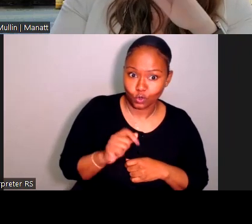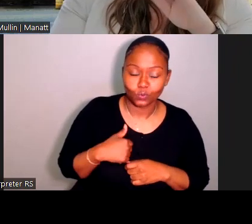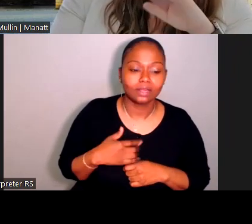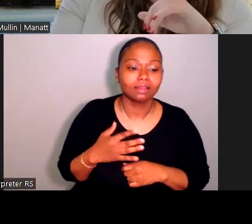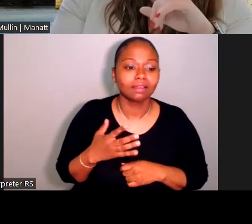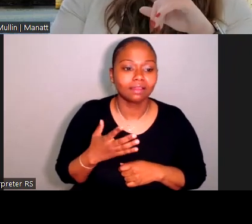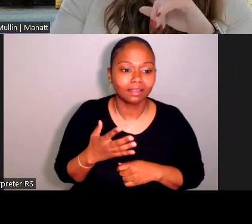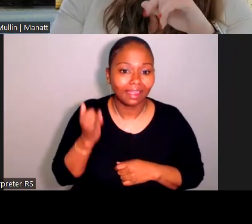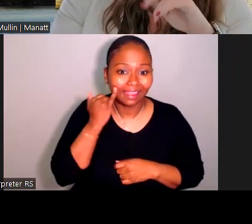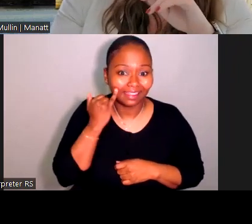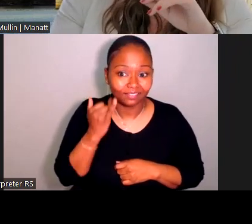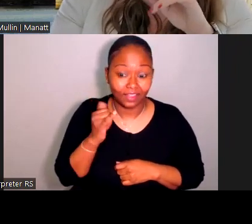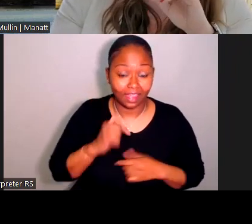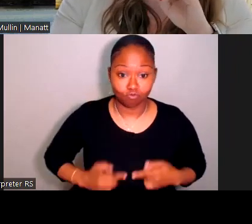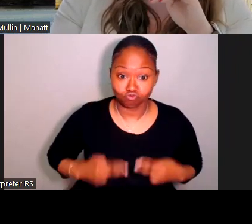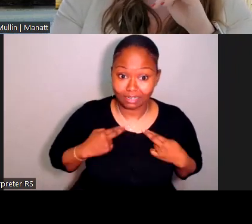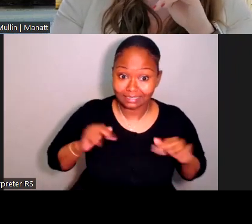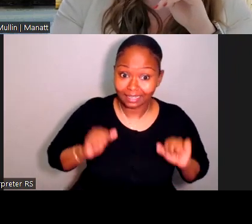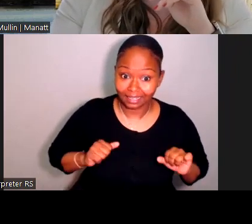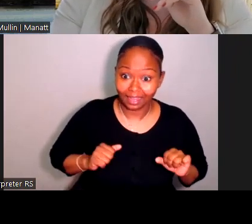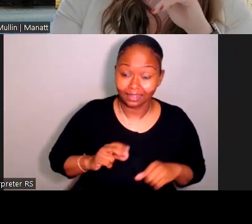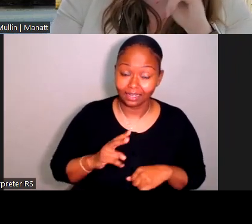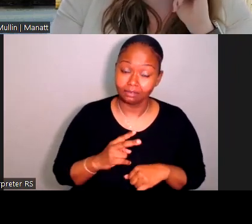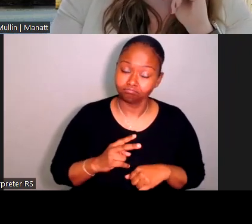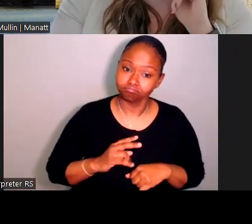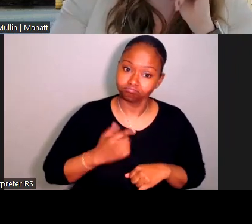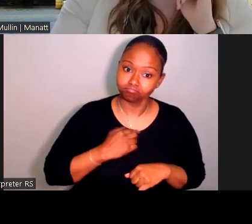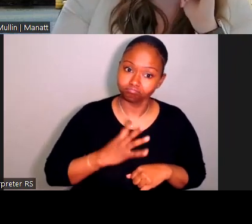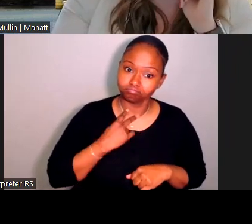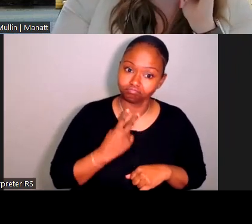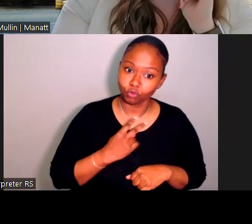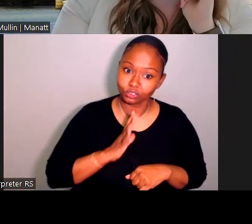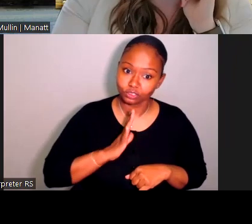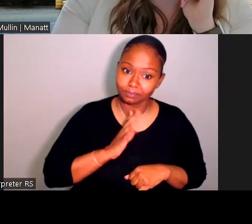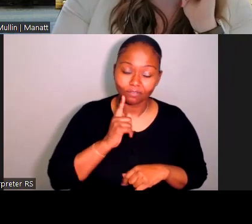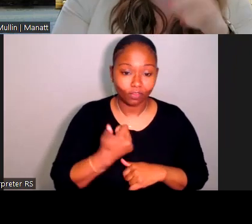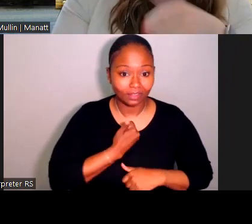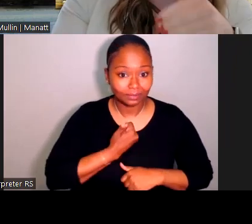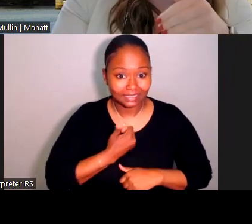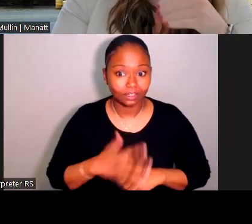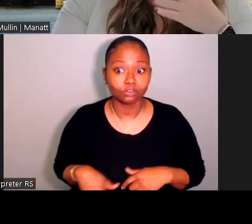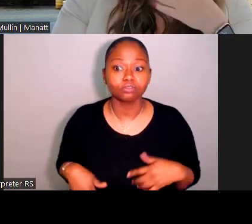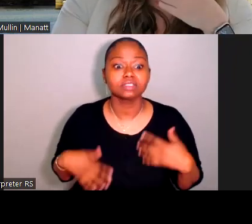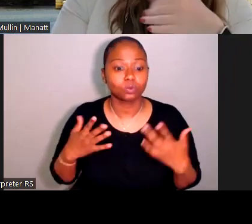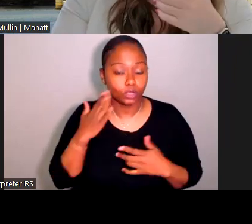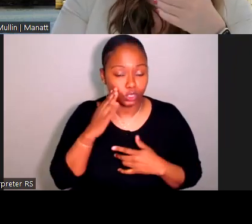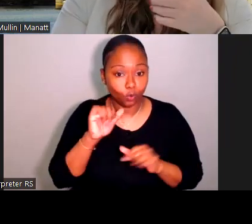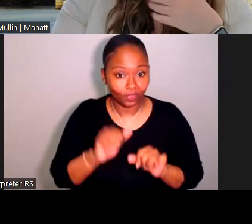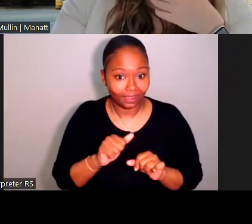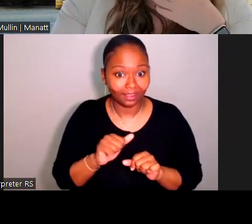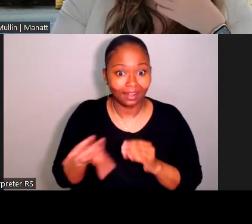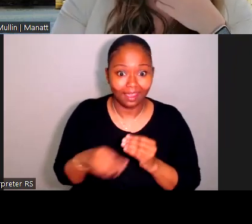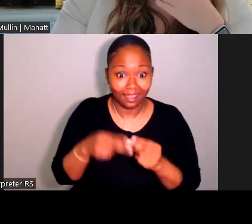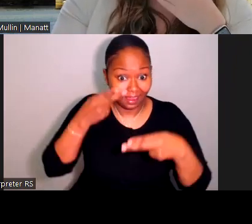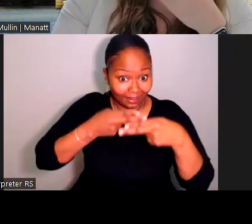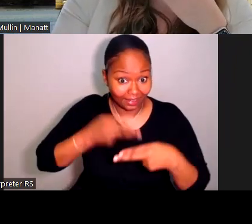speak for themselves, that there would be a process for ensuring that a resident designated visitor can be named, or multiple